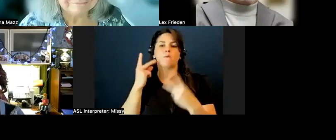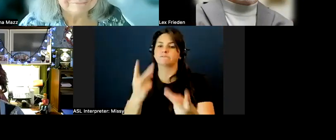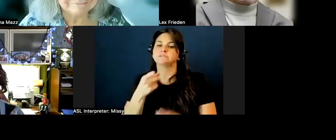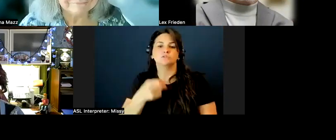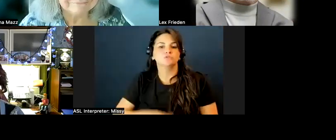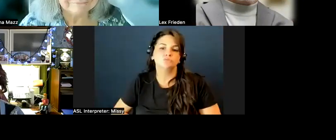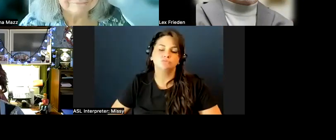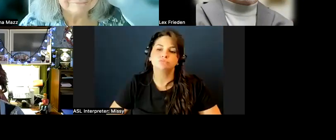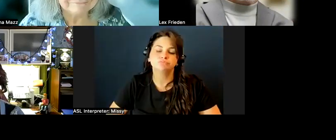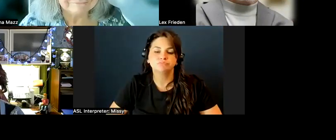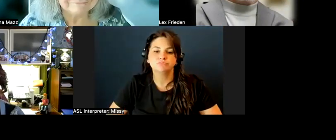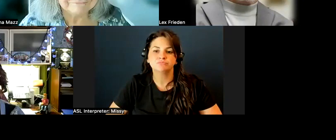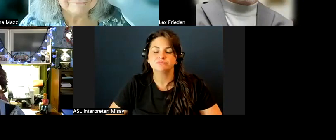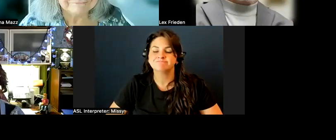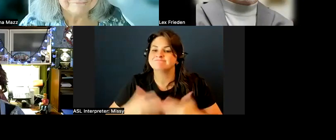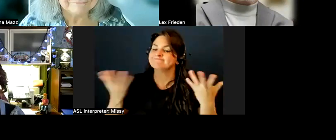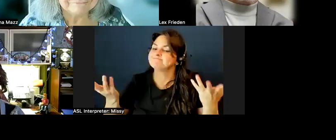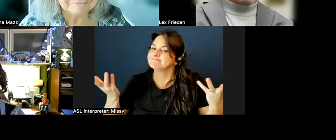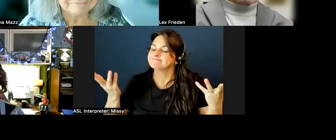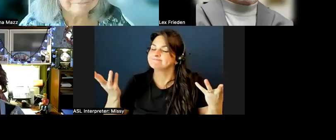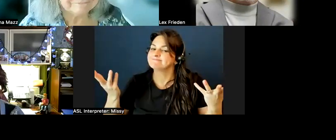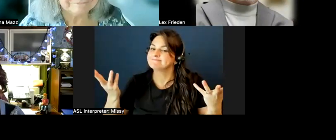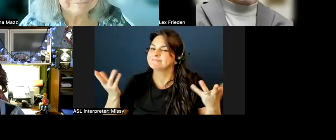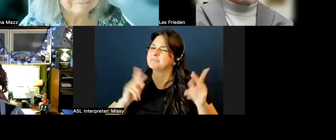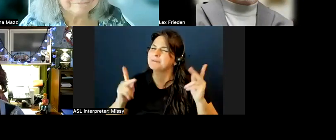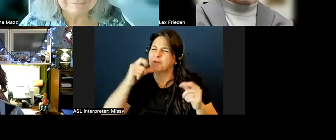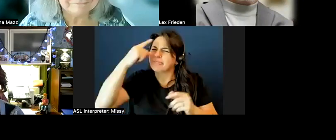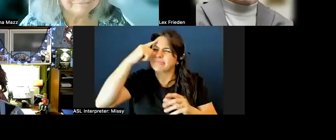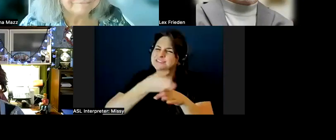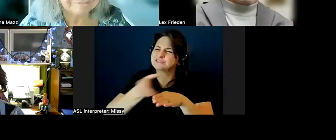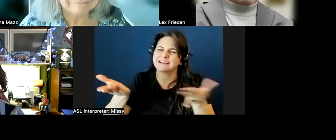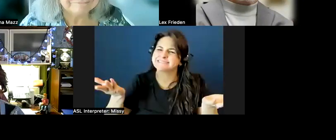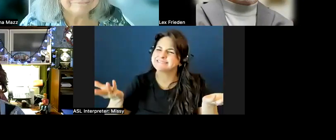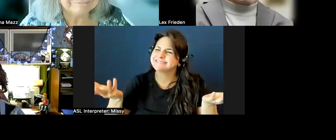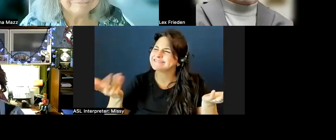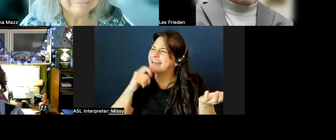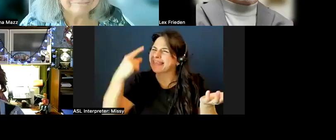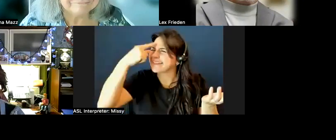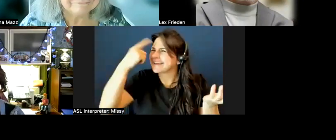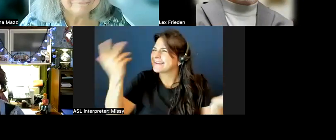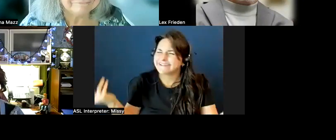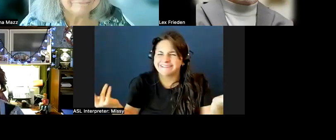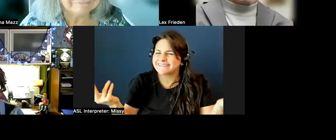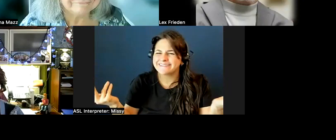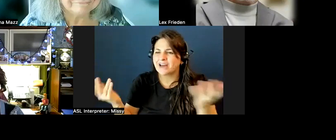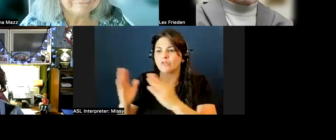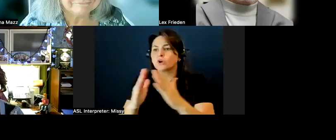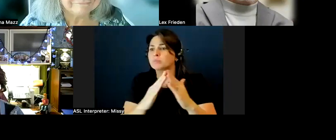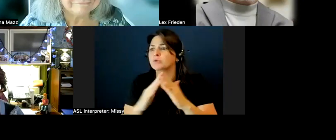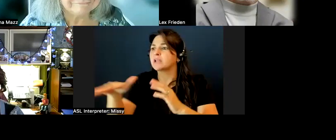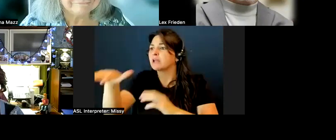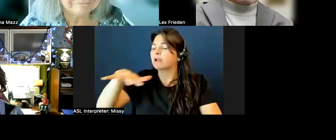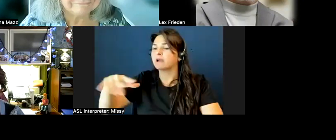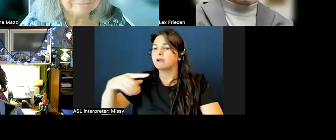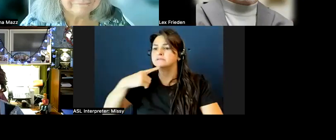know, what is it? People are just not thinking. And why does our community say,